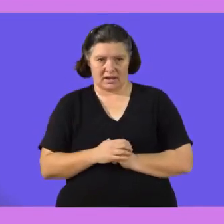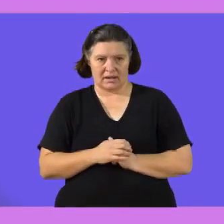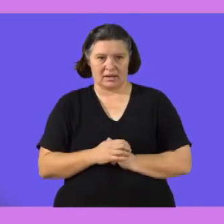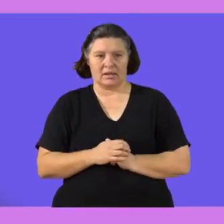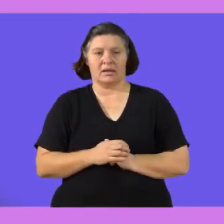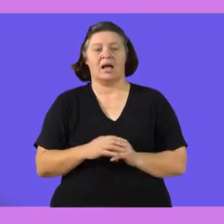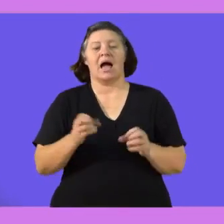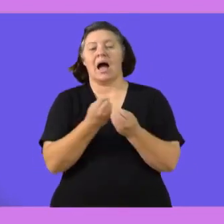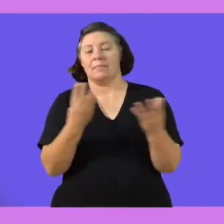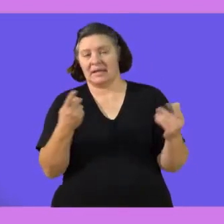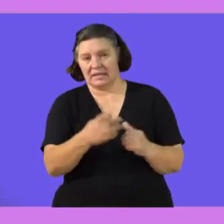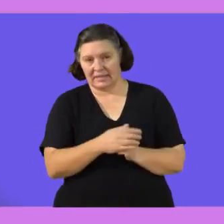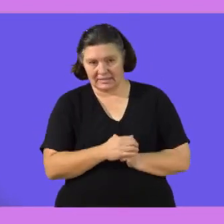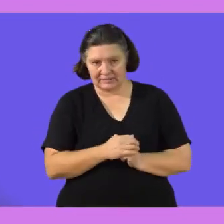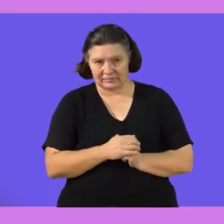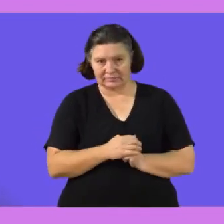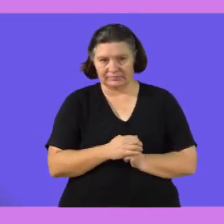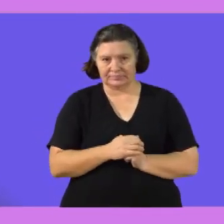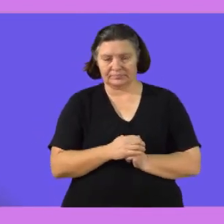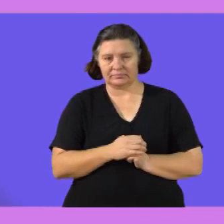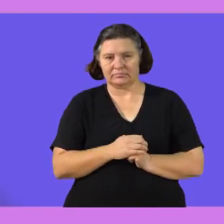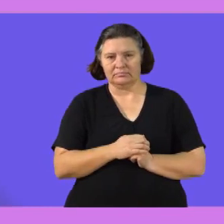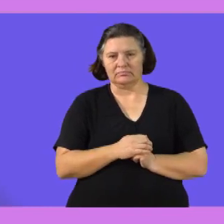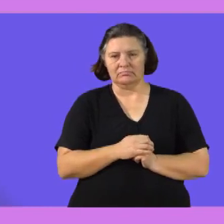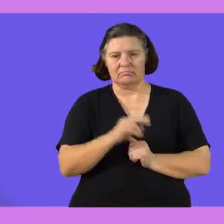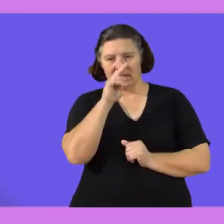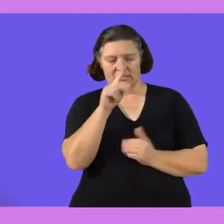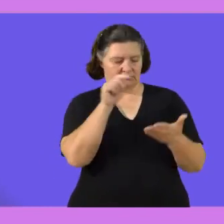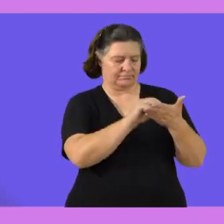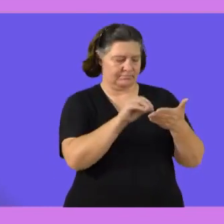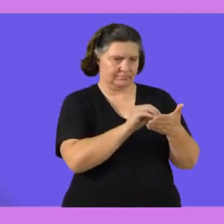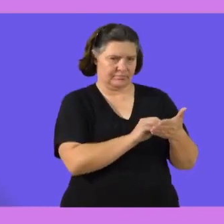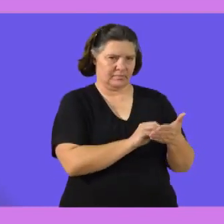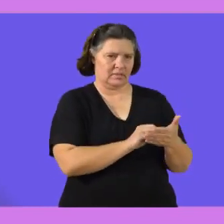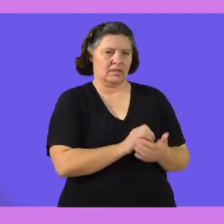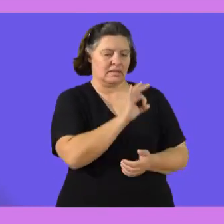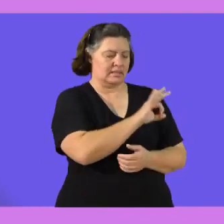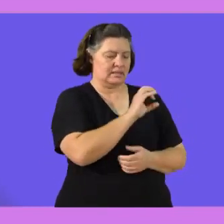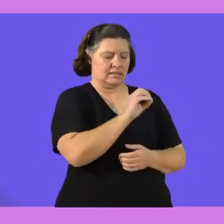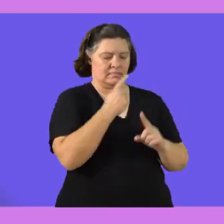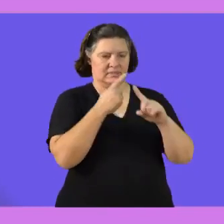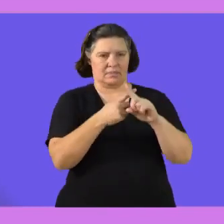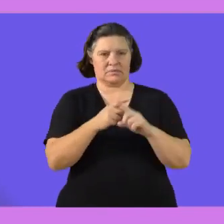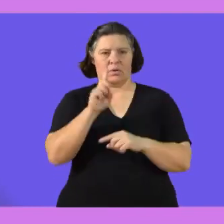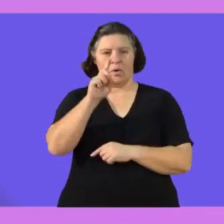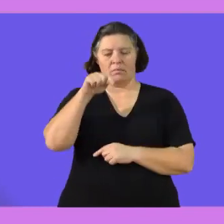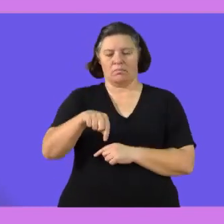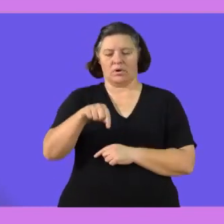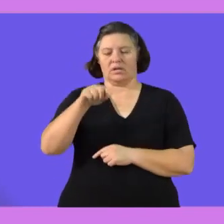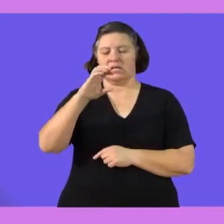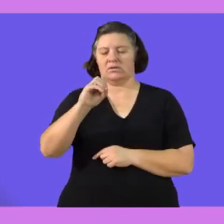1,0161 equals, I'm using the rate in block 2. So let's see what it will cost. 300 multiplied by